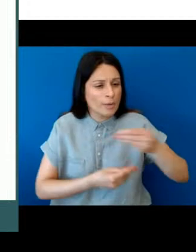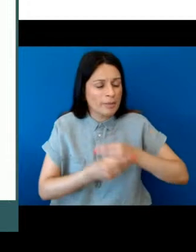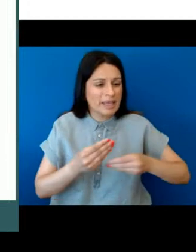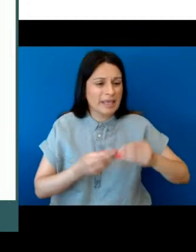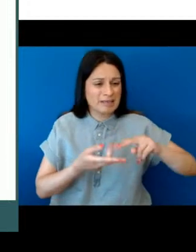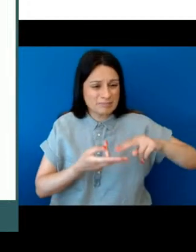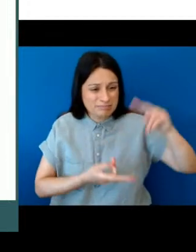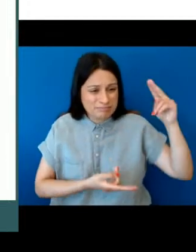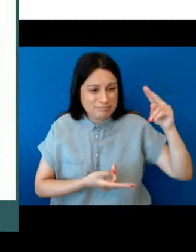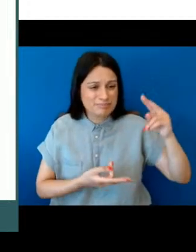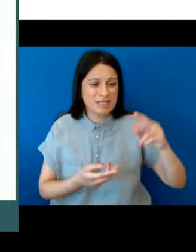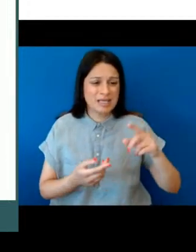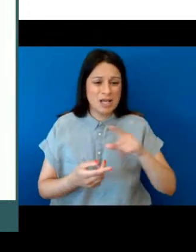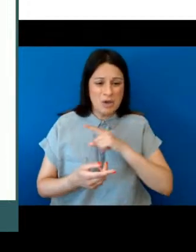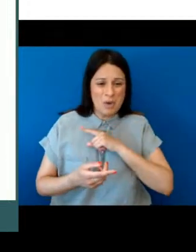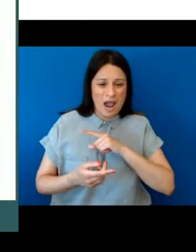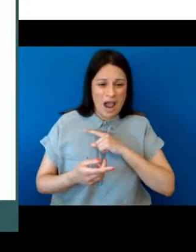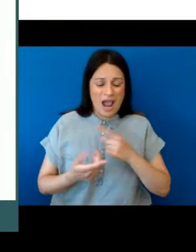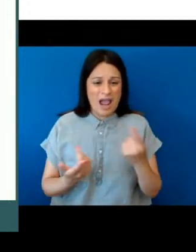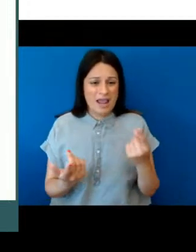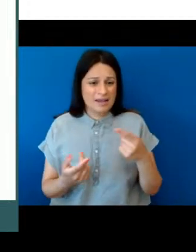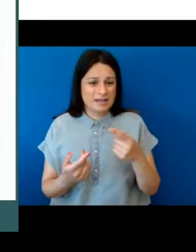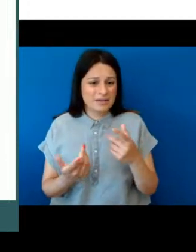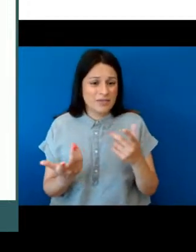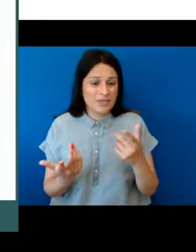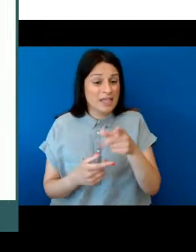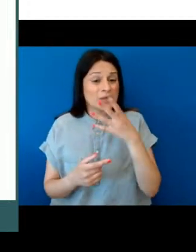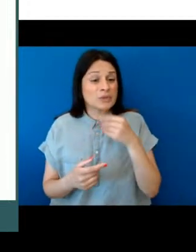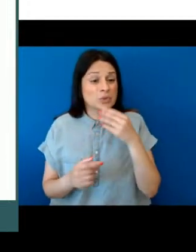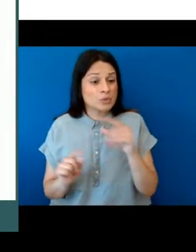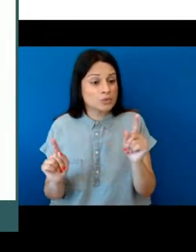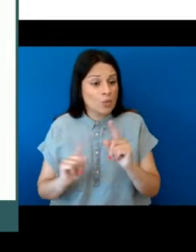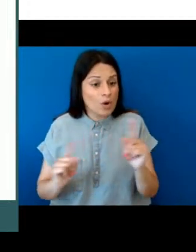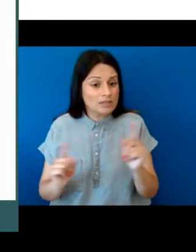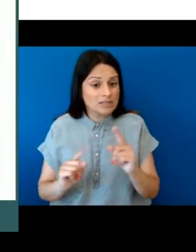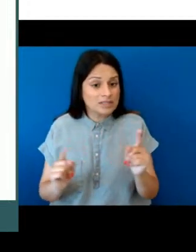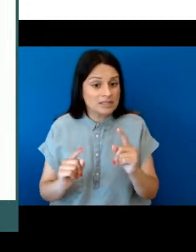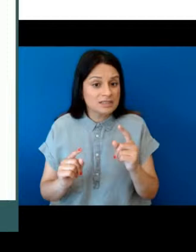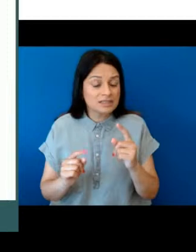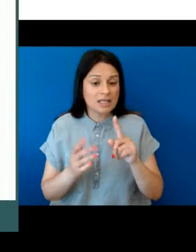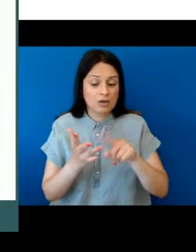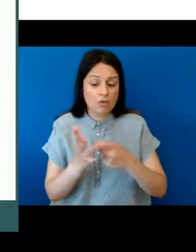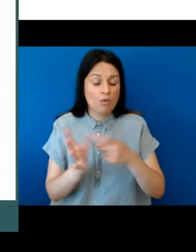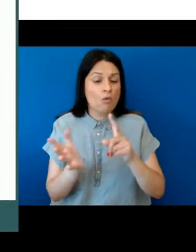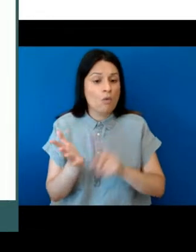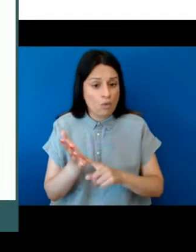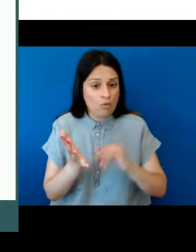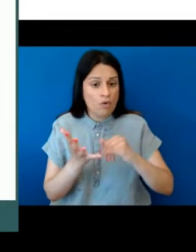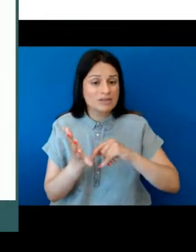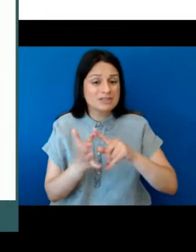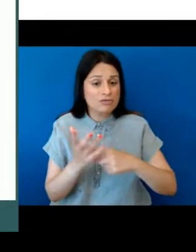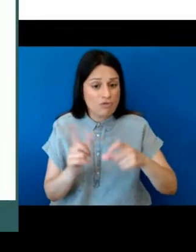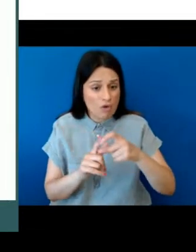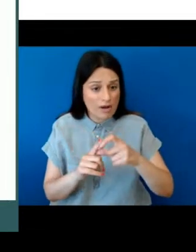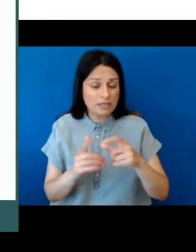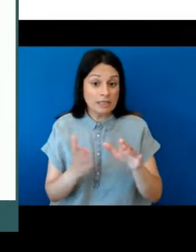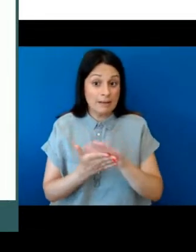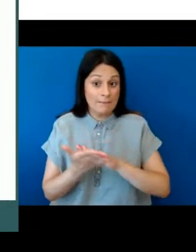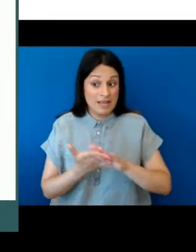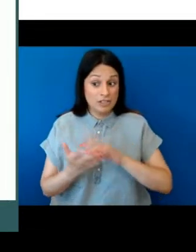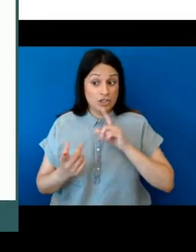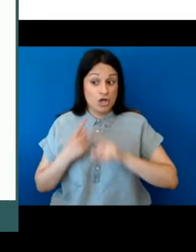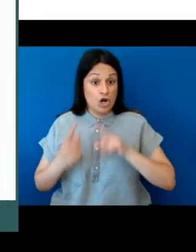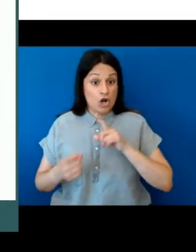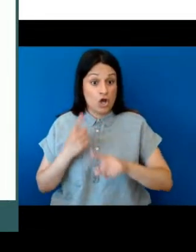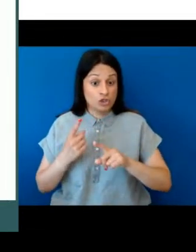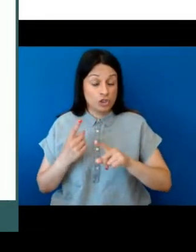more short-acting beta agonists, and they have more oral corticosteroids. So allergic rhinitis complicates